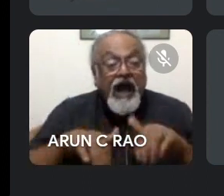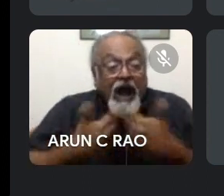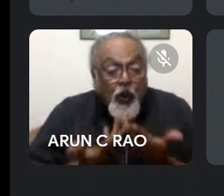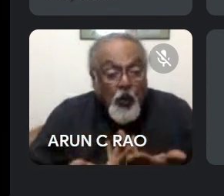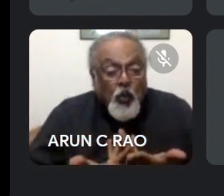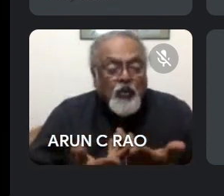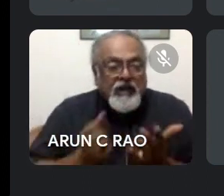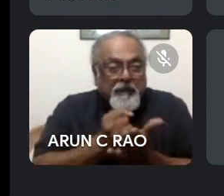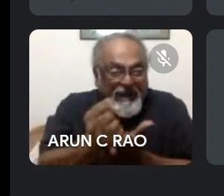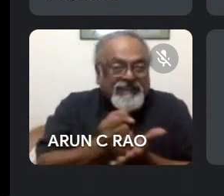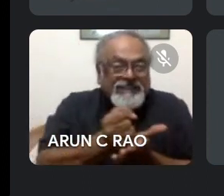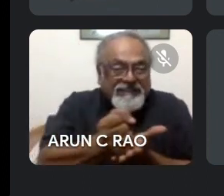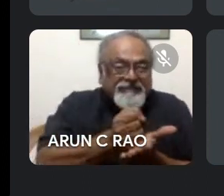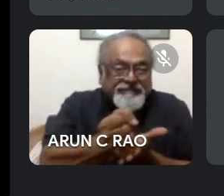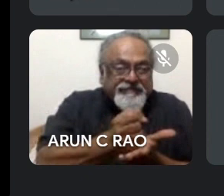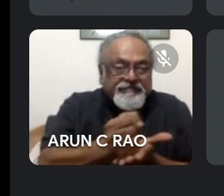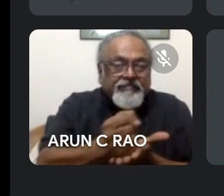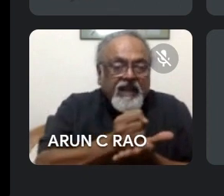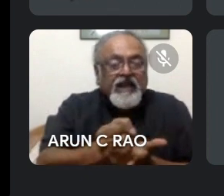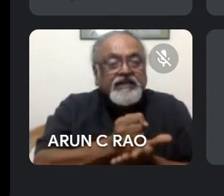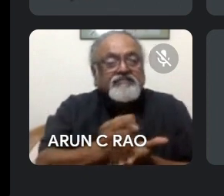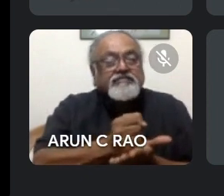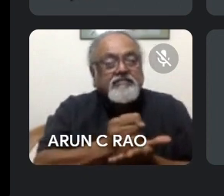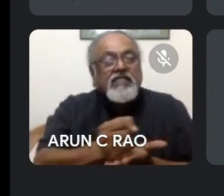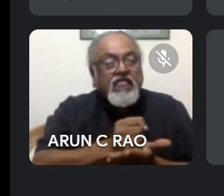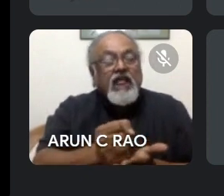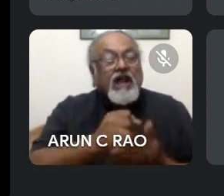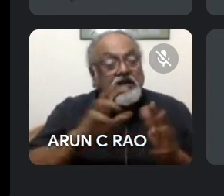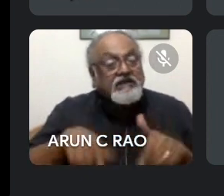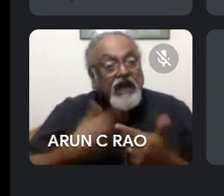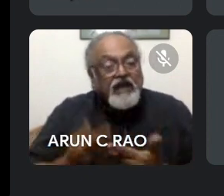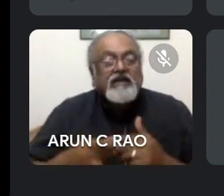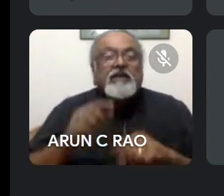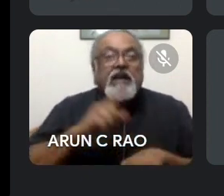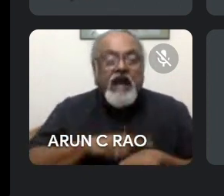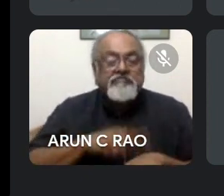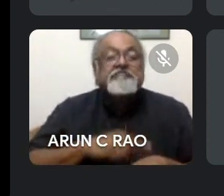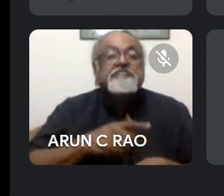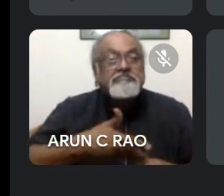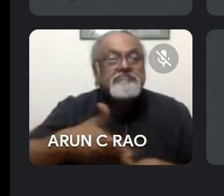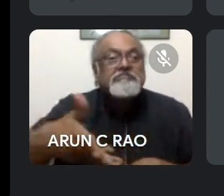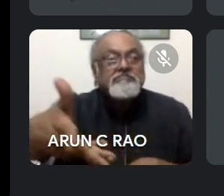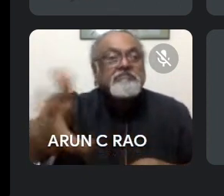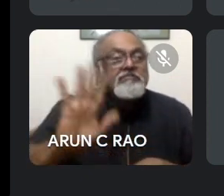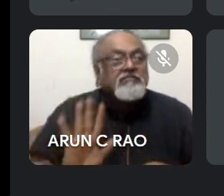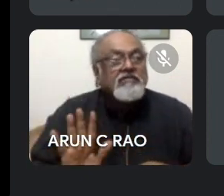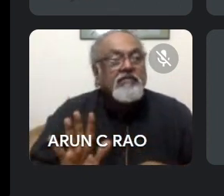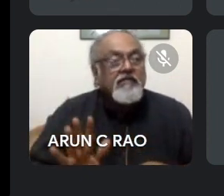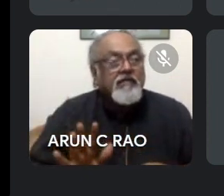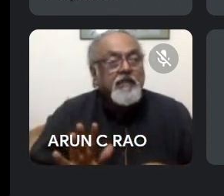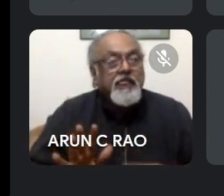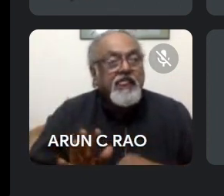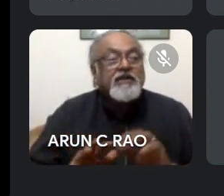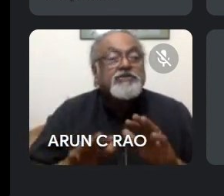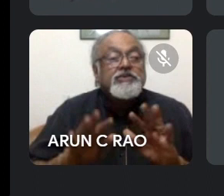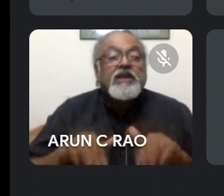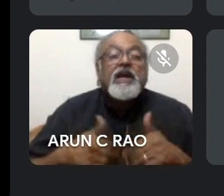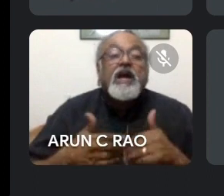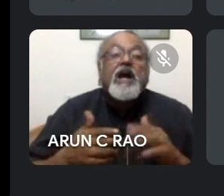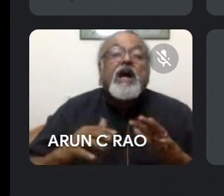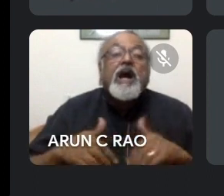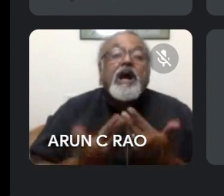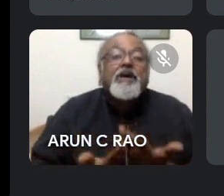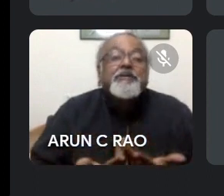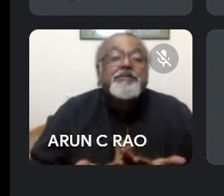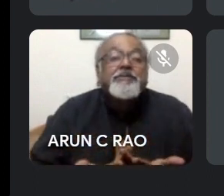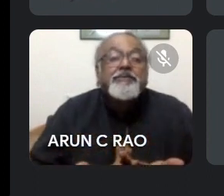give yourself that time when practicing this technology. Now, how do we do this? First and foremost, the first thing